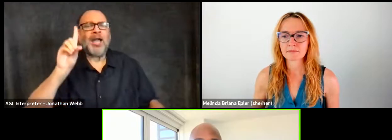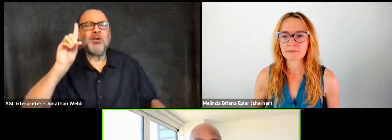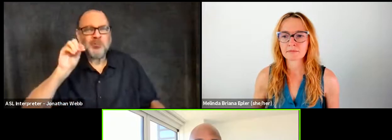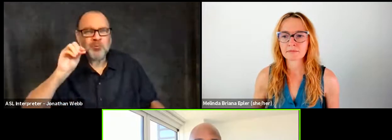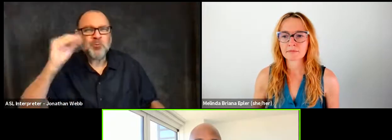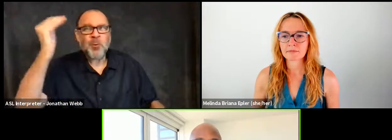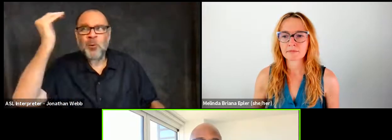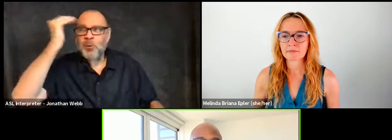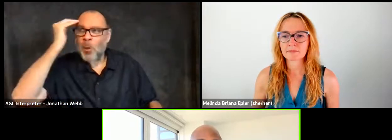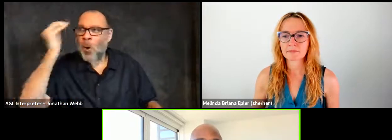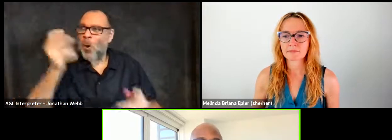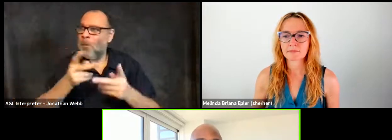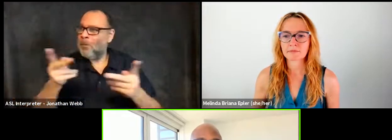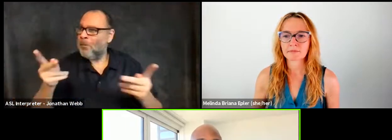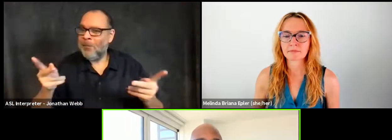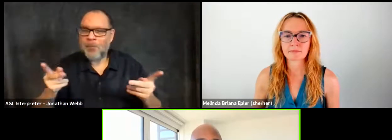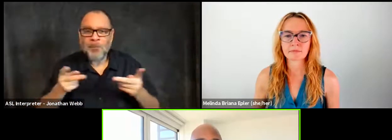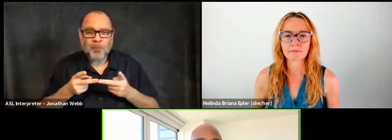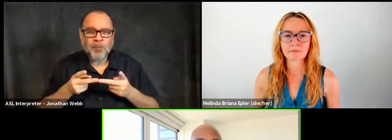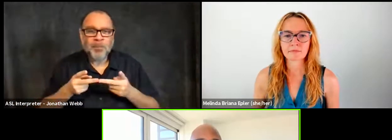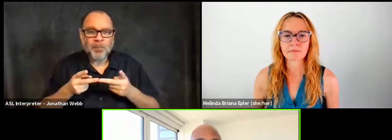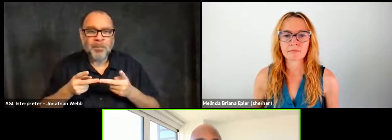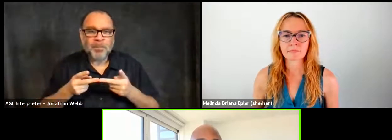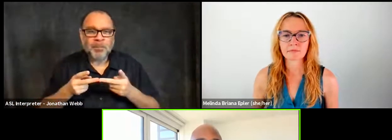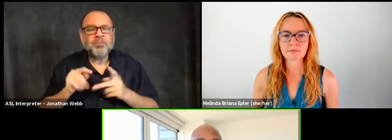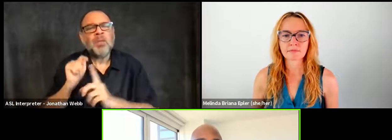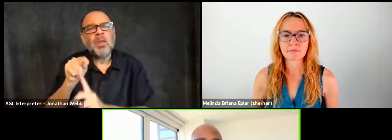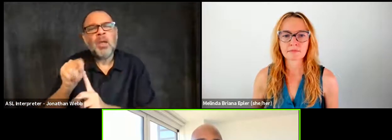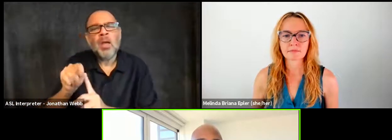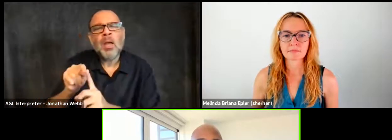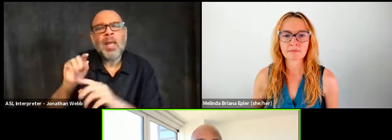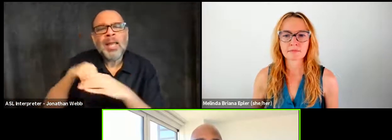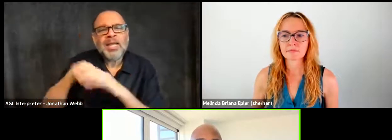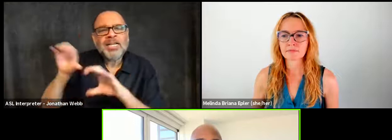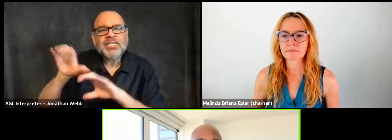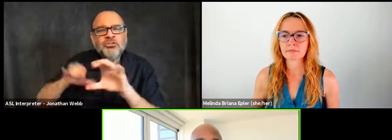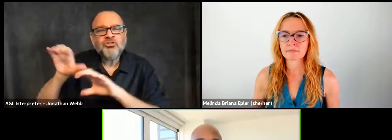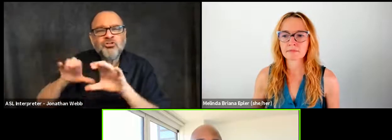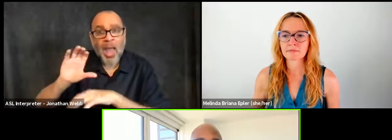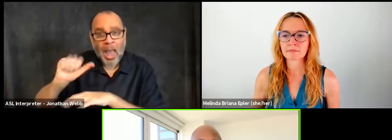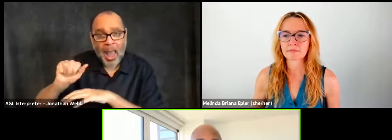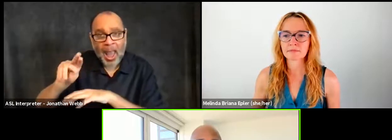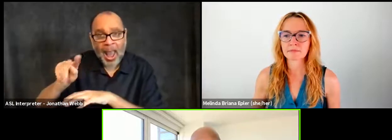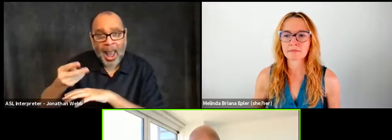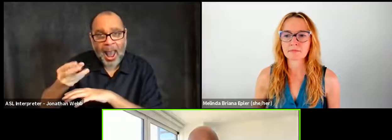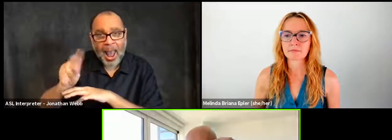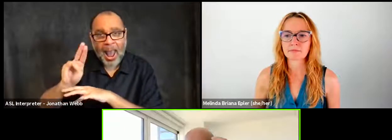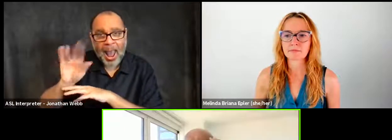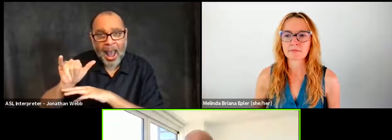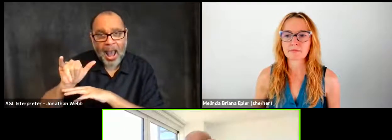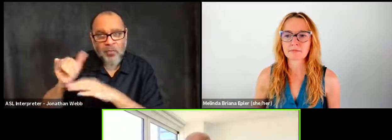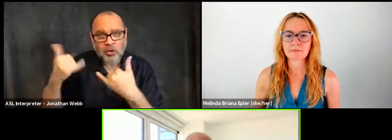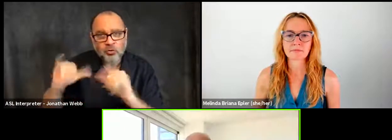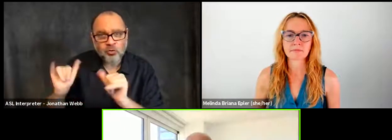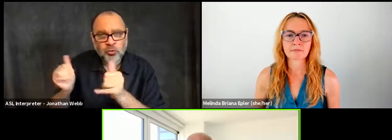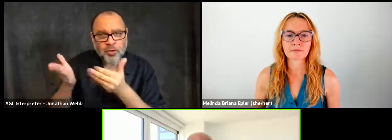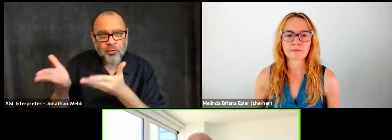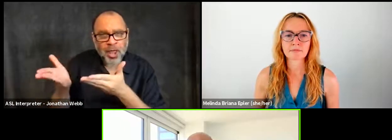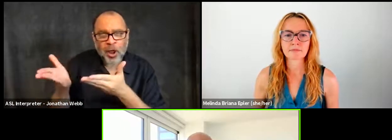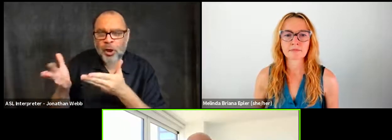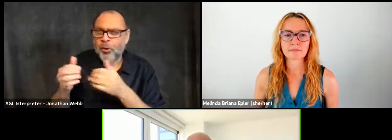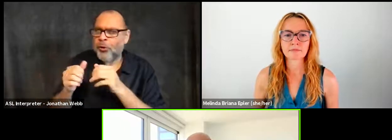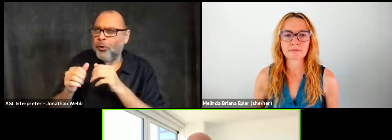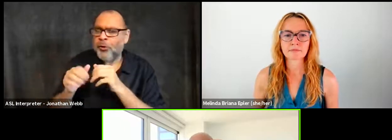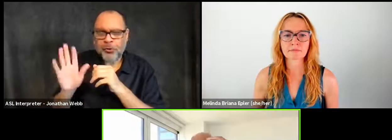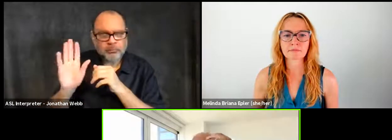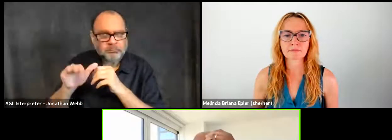A day in New York. Anthony, in the chat, you may, if you're still here, you may remember this, but it's a community in New York.